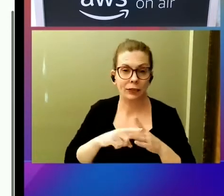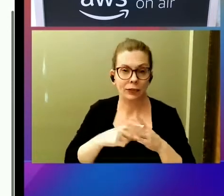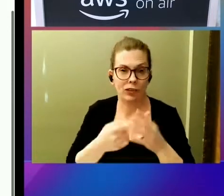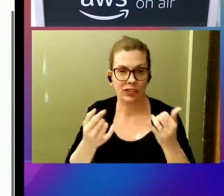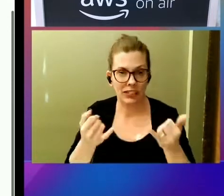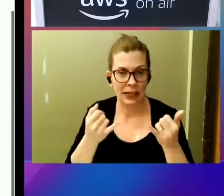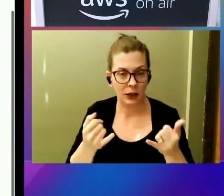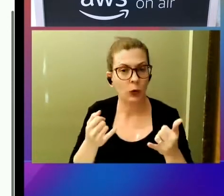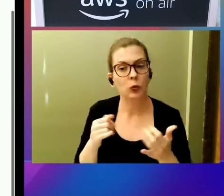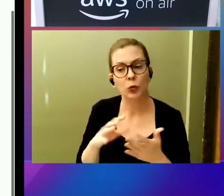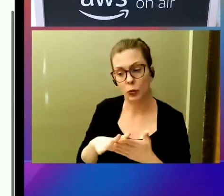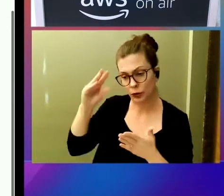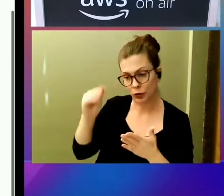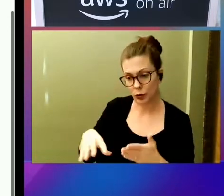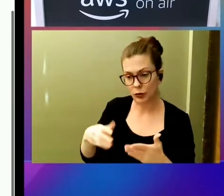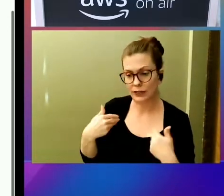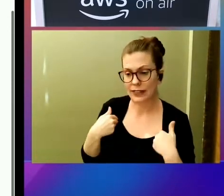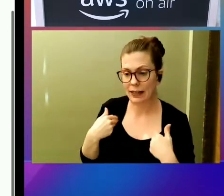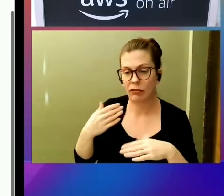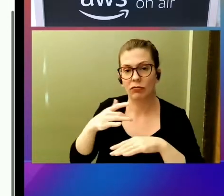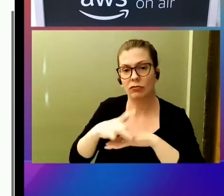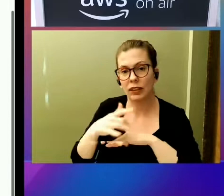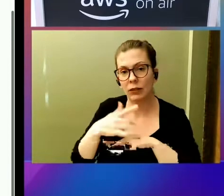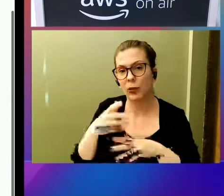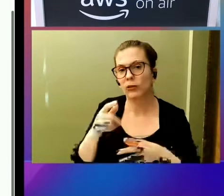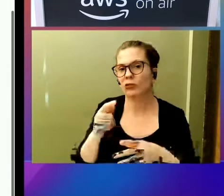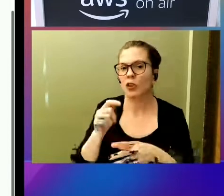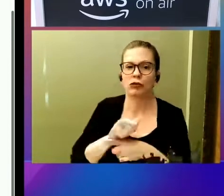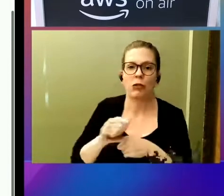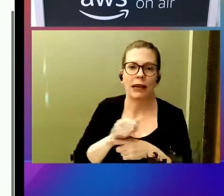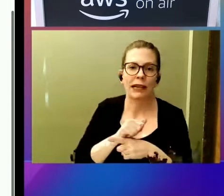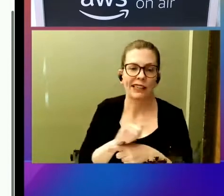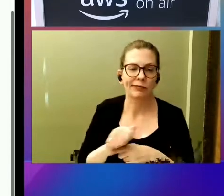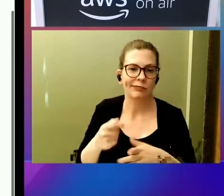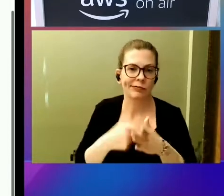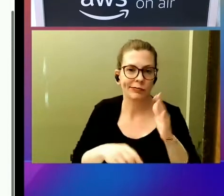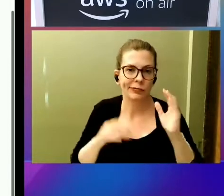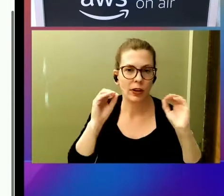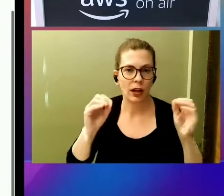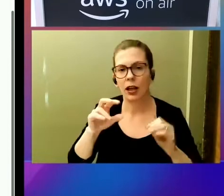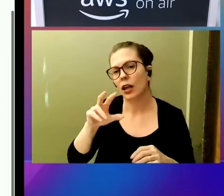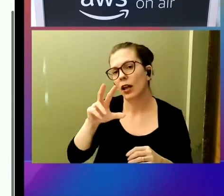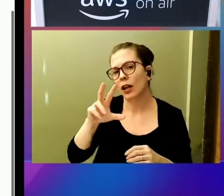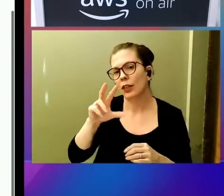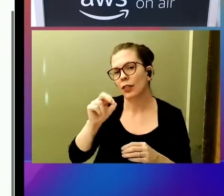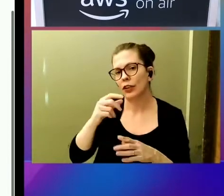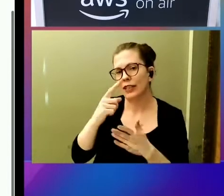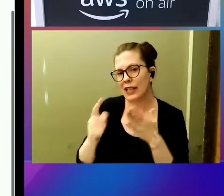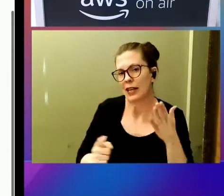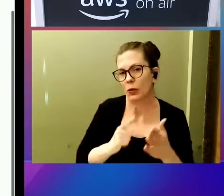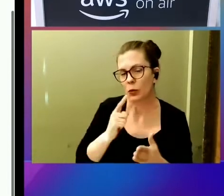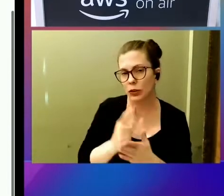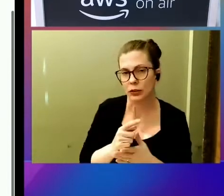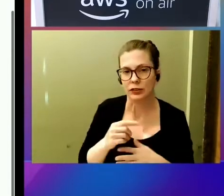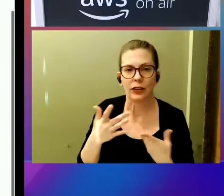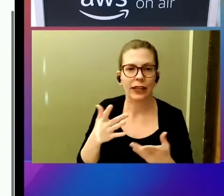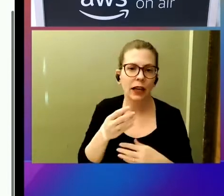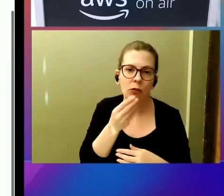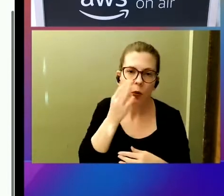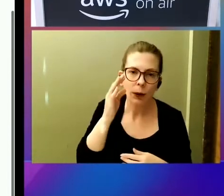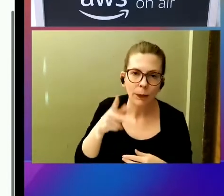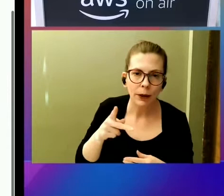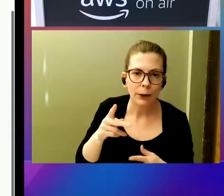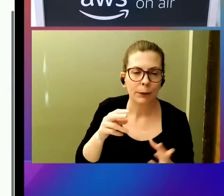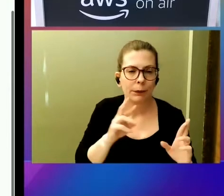the free training resources, so 30 hours of model training, so they can use it to warm up for